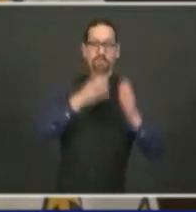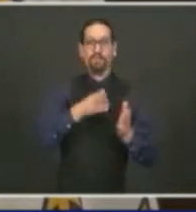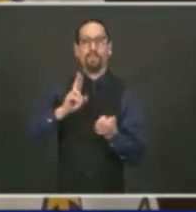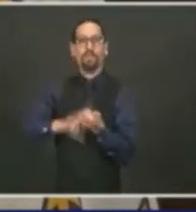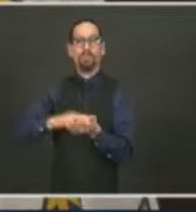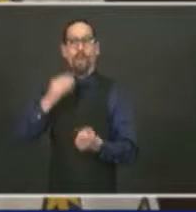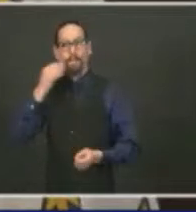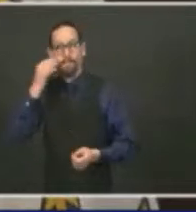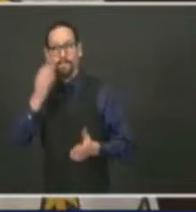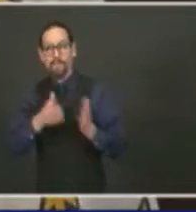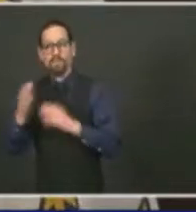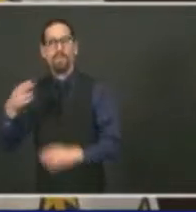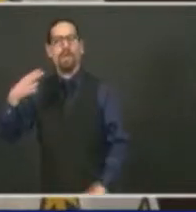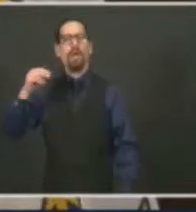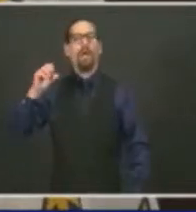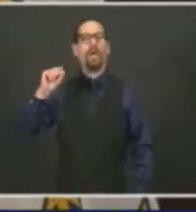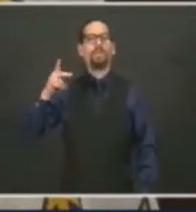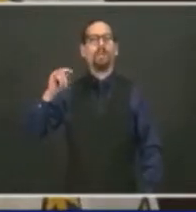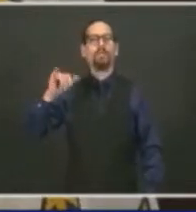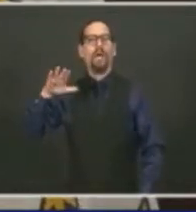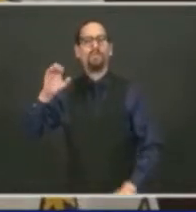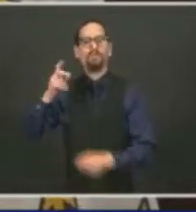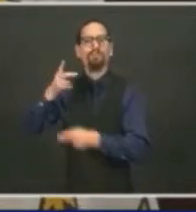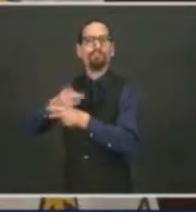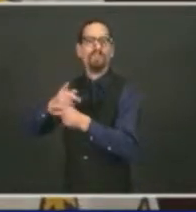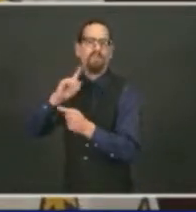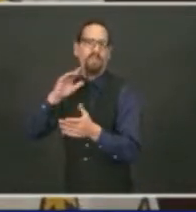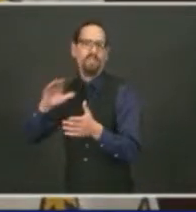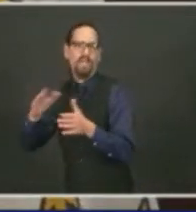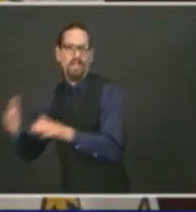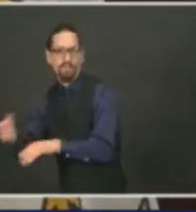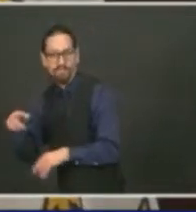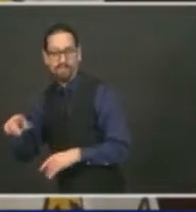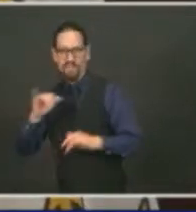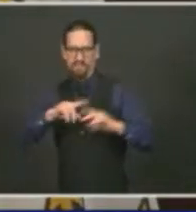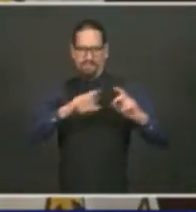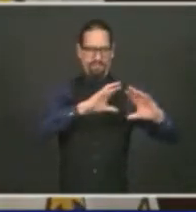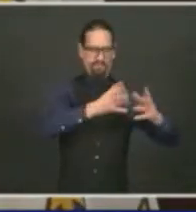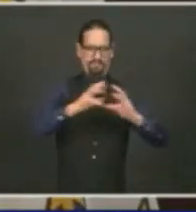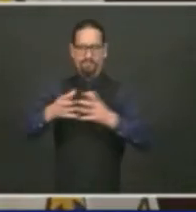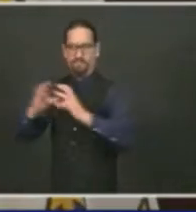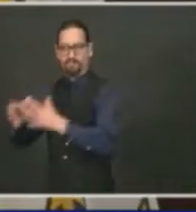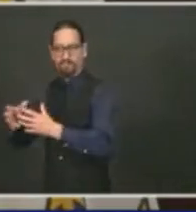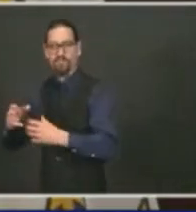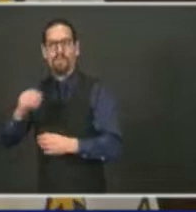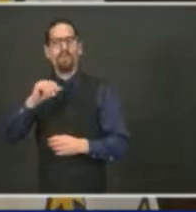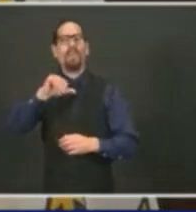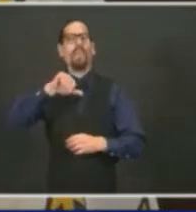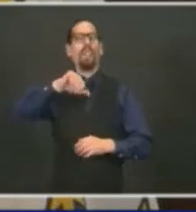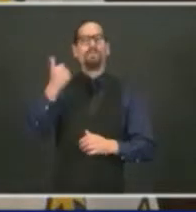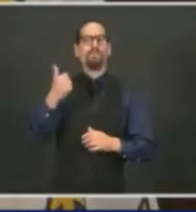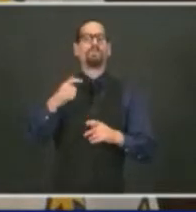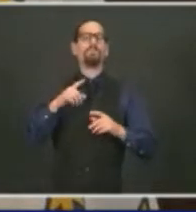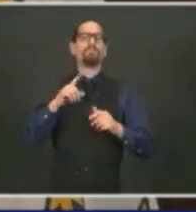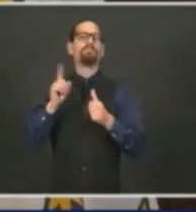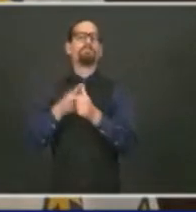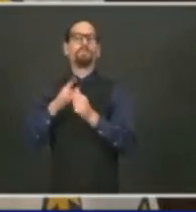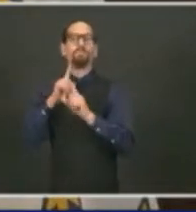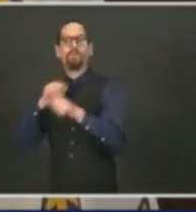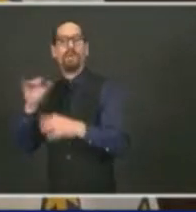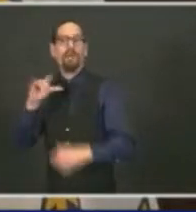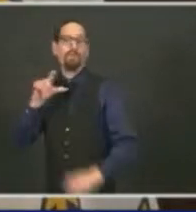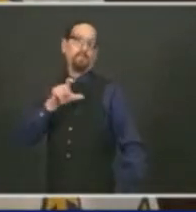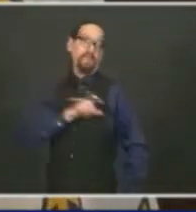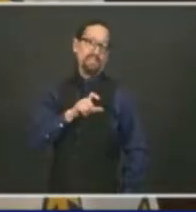enough vaccine and our municipal partners are able to do so, other first responders. So this is a high priority for us. It's coming.